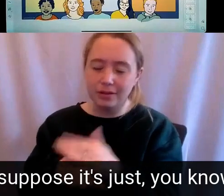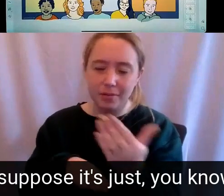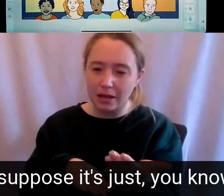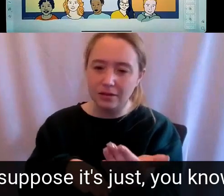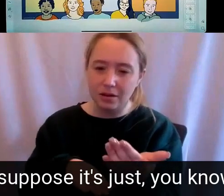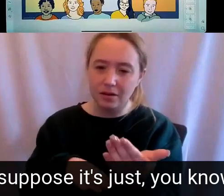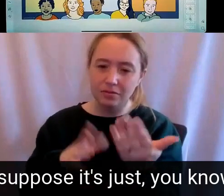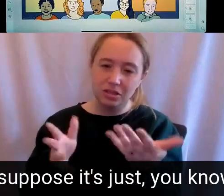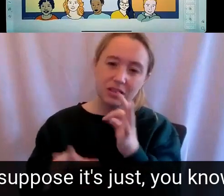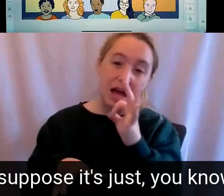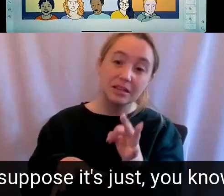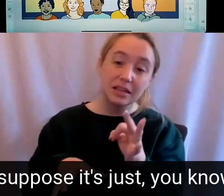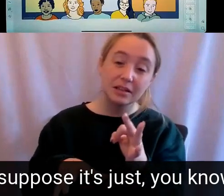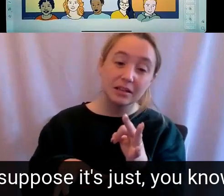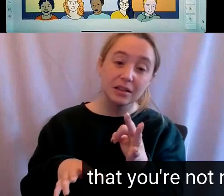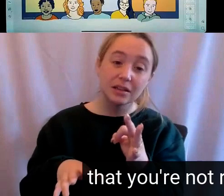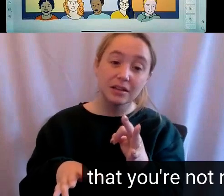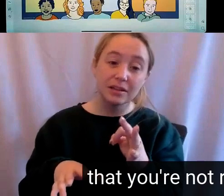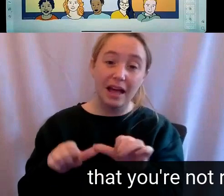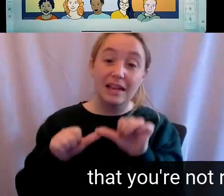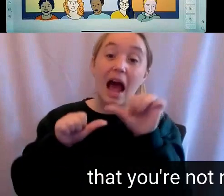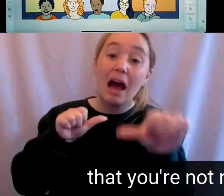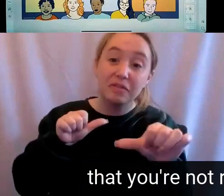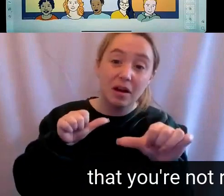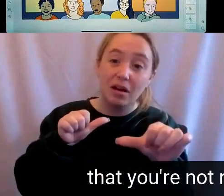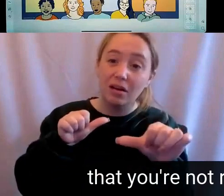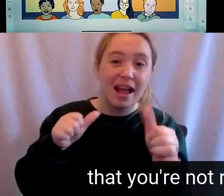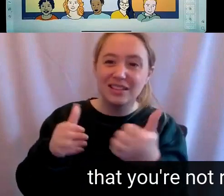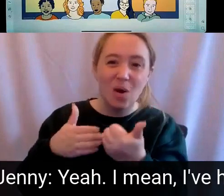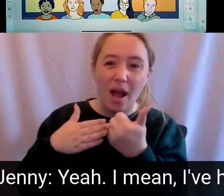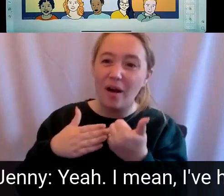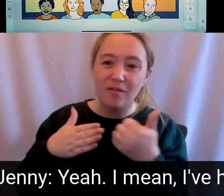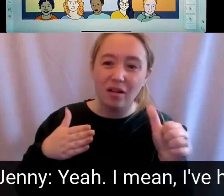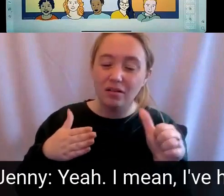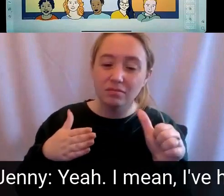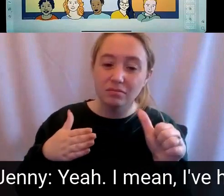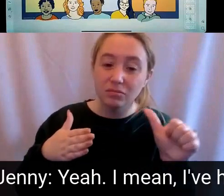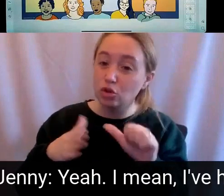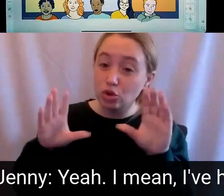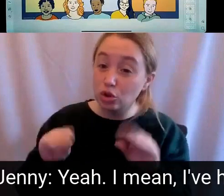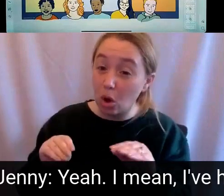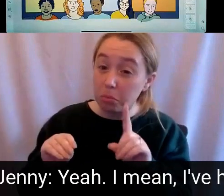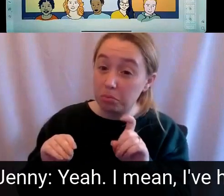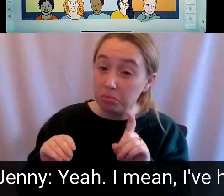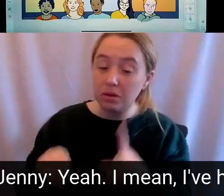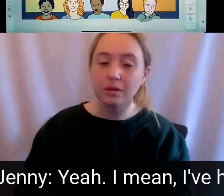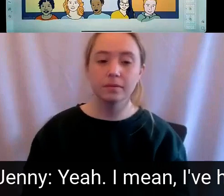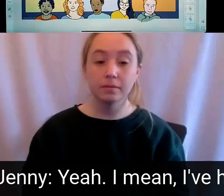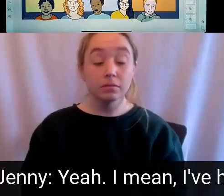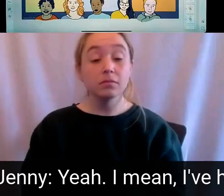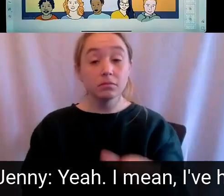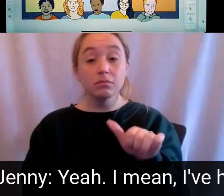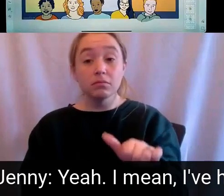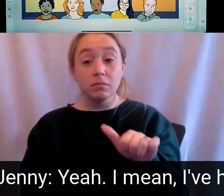suppose it's just, you know, is there a point at which beyond that you're not really helping yourself? Yeah, it's, and I mean, I've had several patients